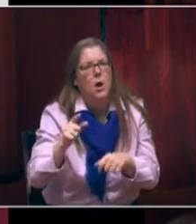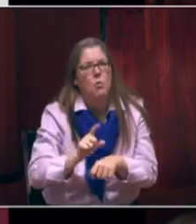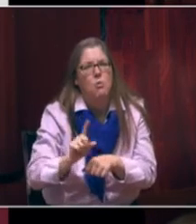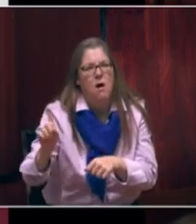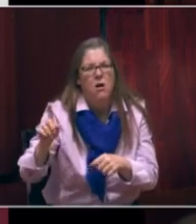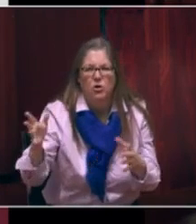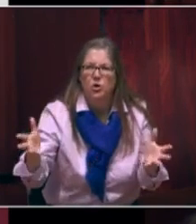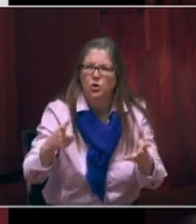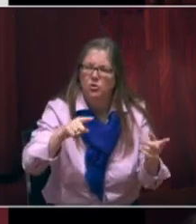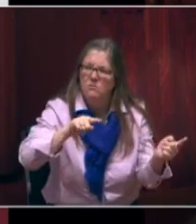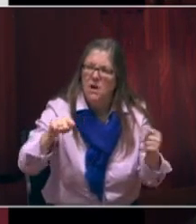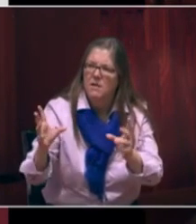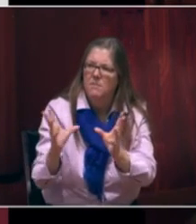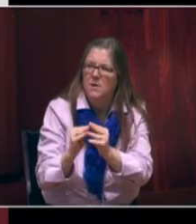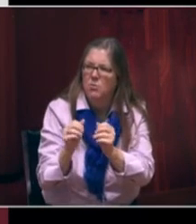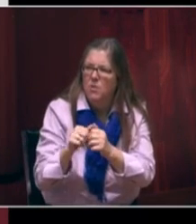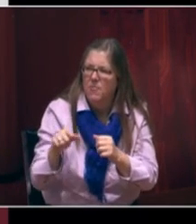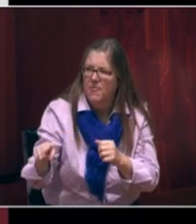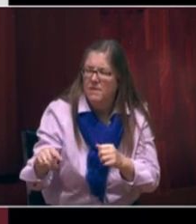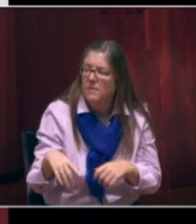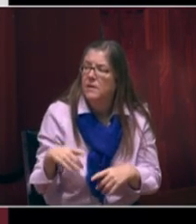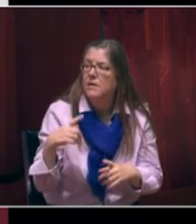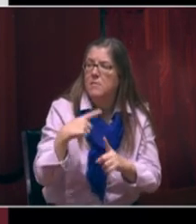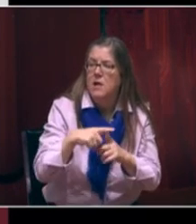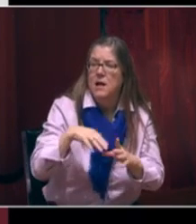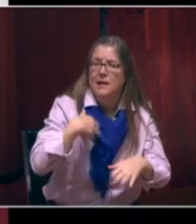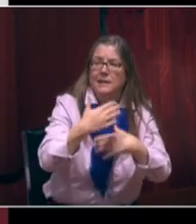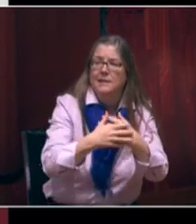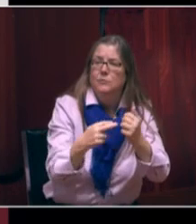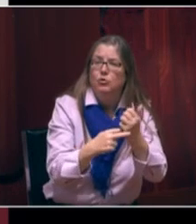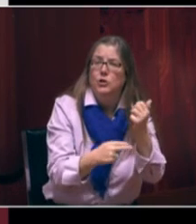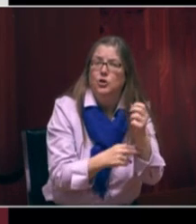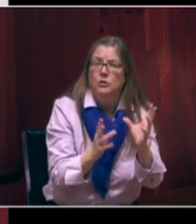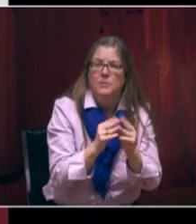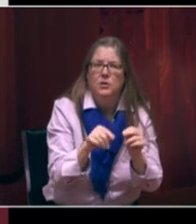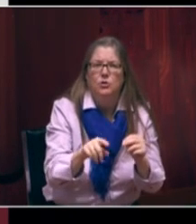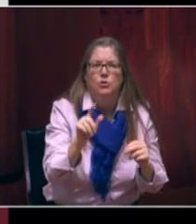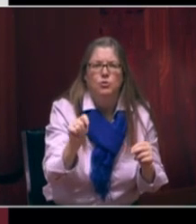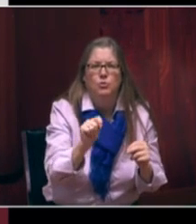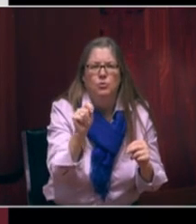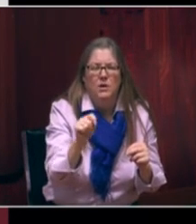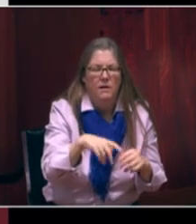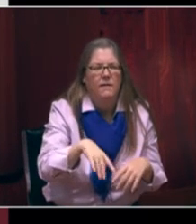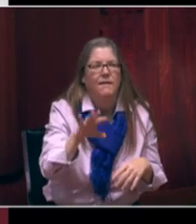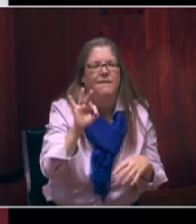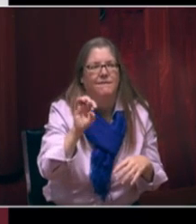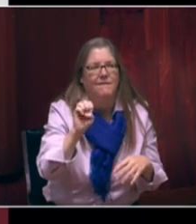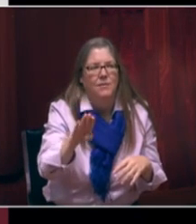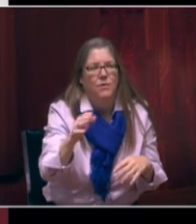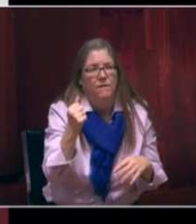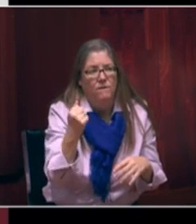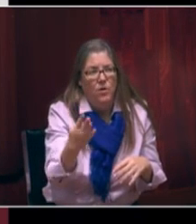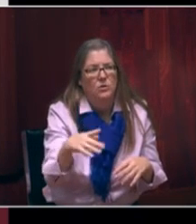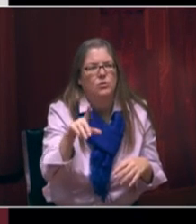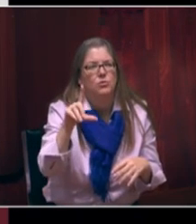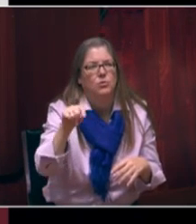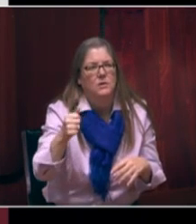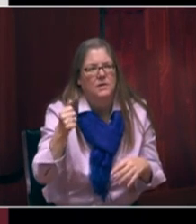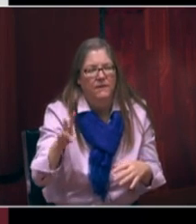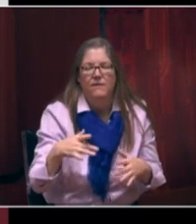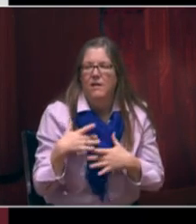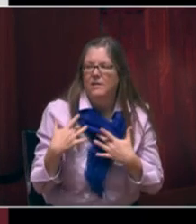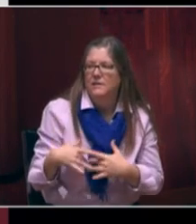those folks. In addition, our next BRIDG meeting will be Tuesday, February 14th, 2017, Valentine's